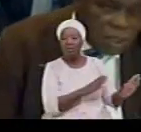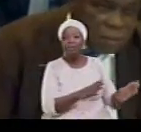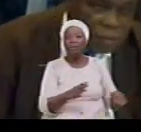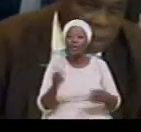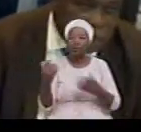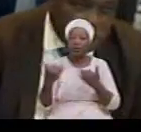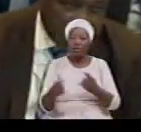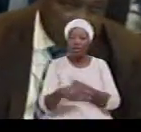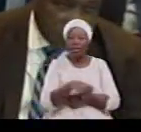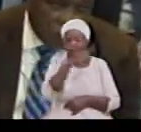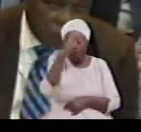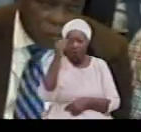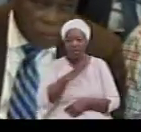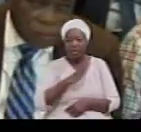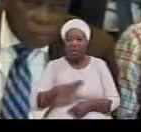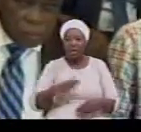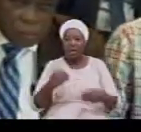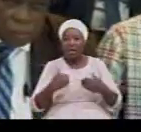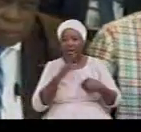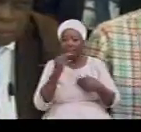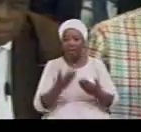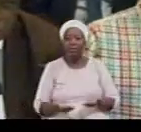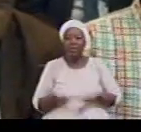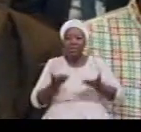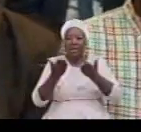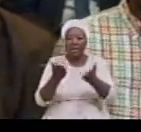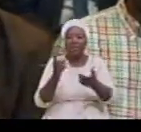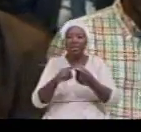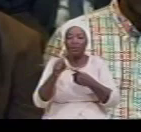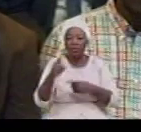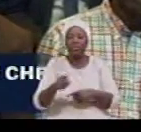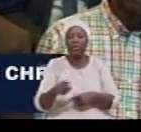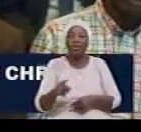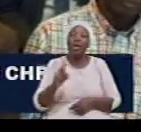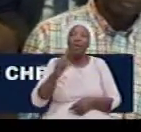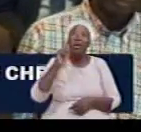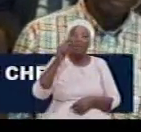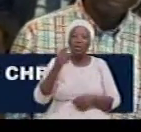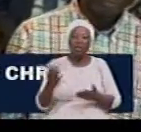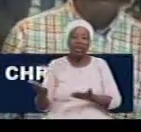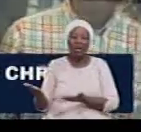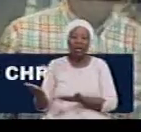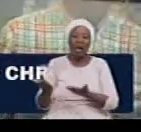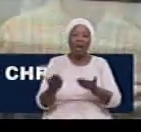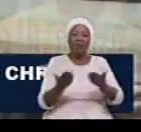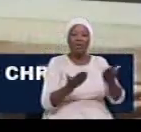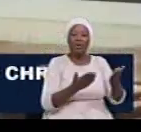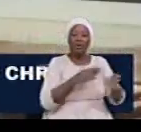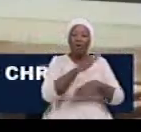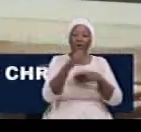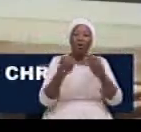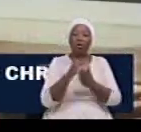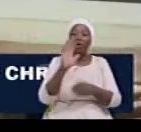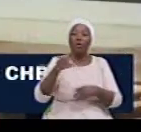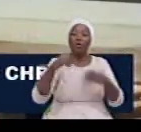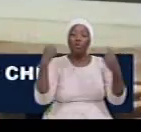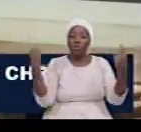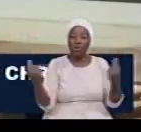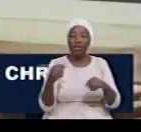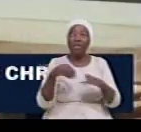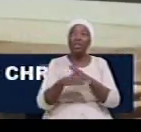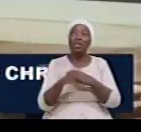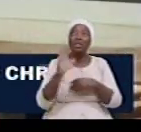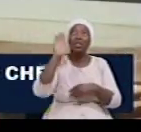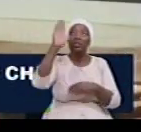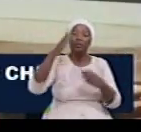you. He bore all your sins in his own body on the tree. It's been done